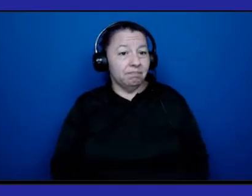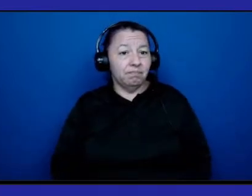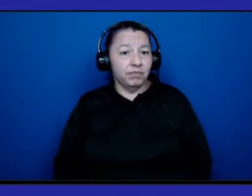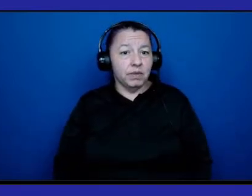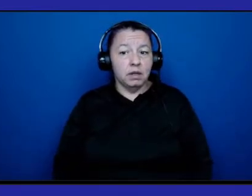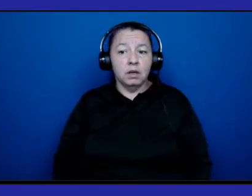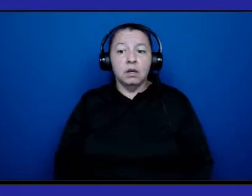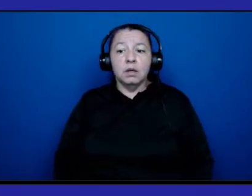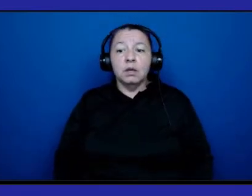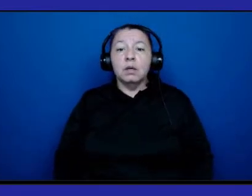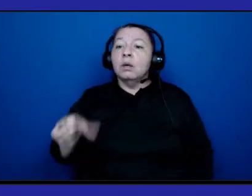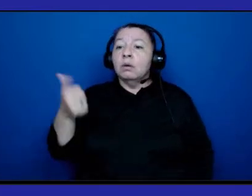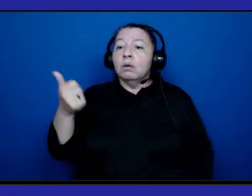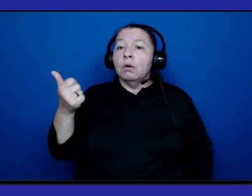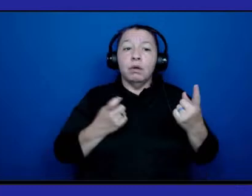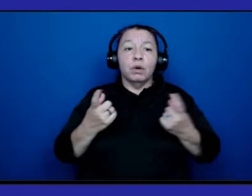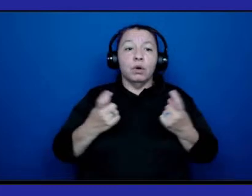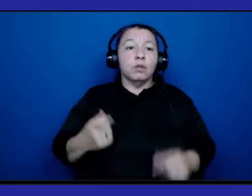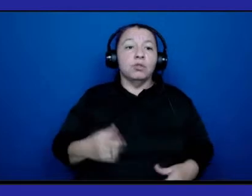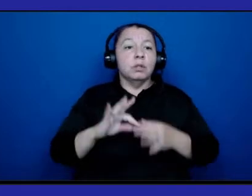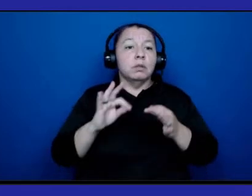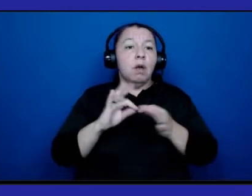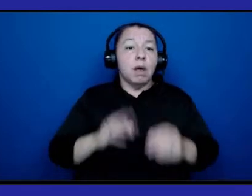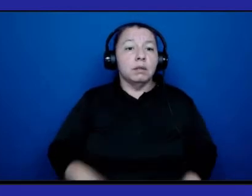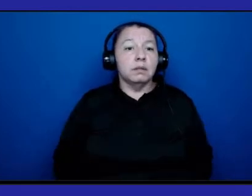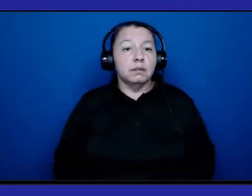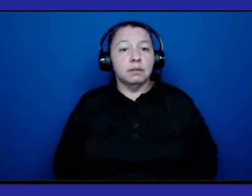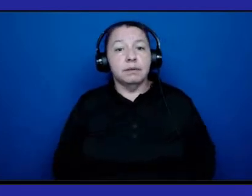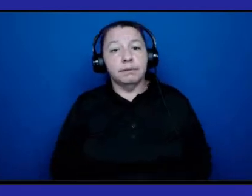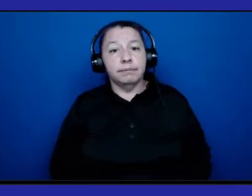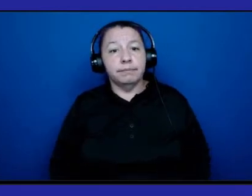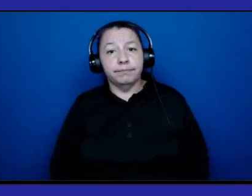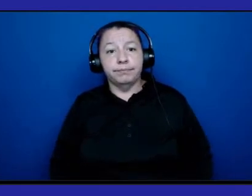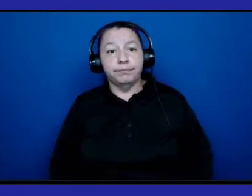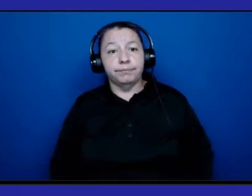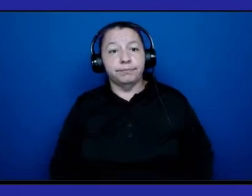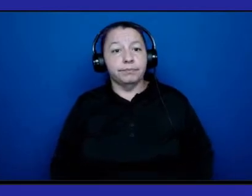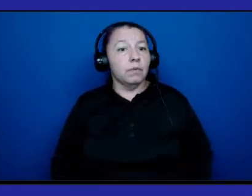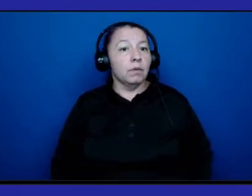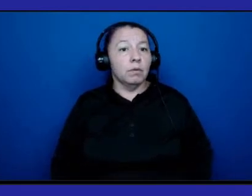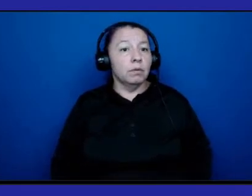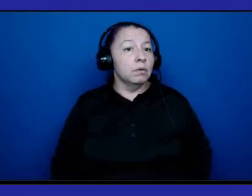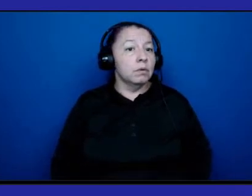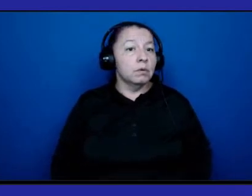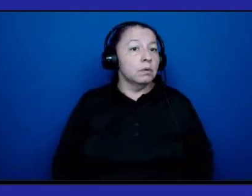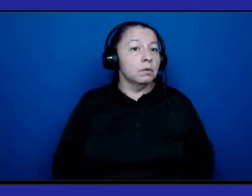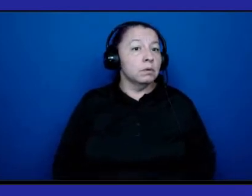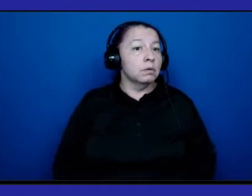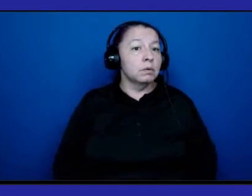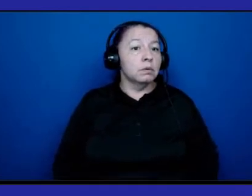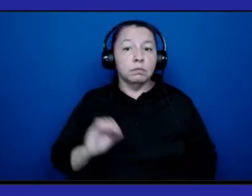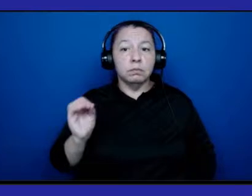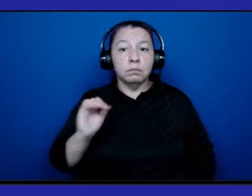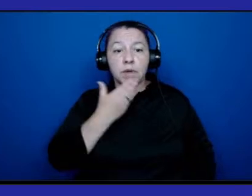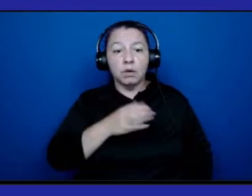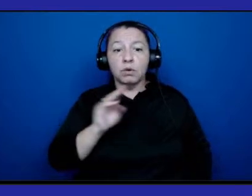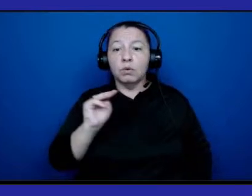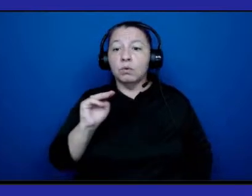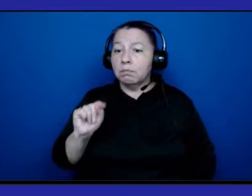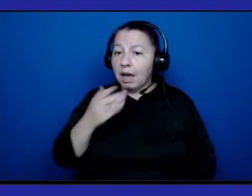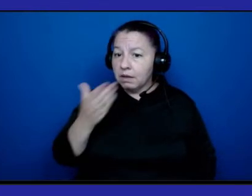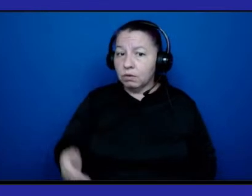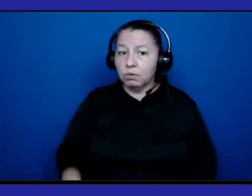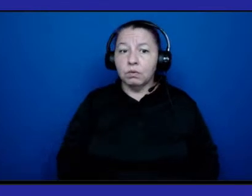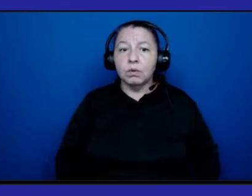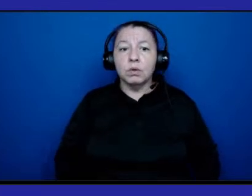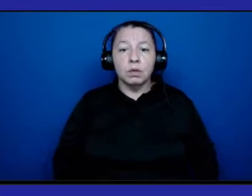Any other questions, comments? Thank you. Matt? Great. So Eric and I will just run through